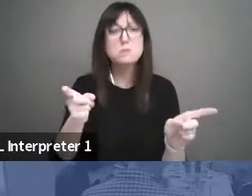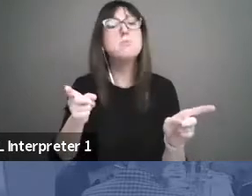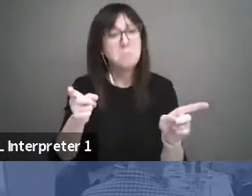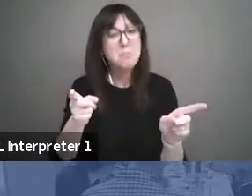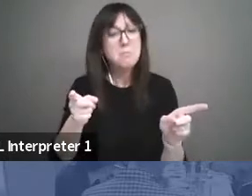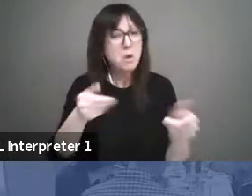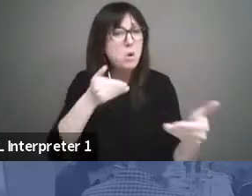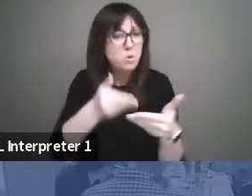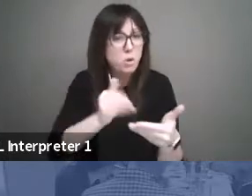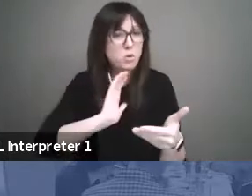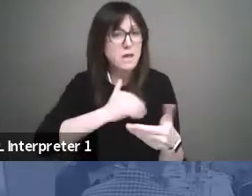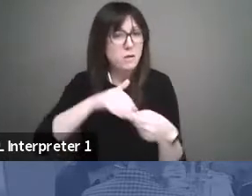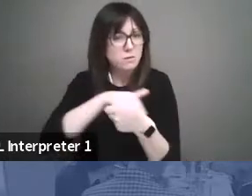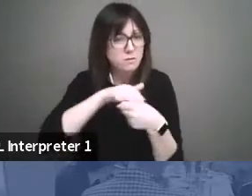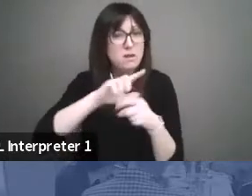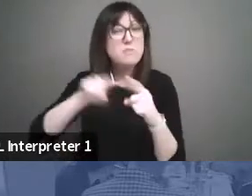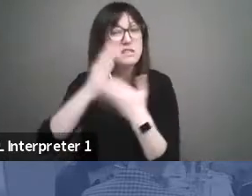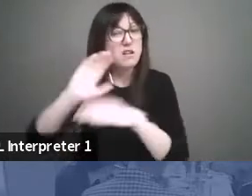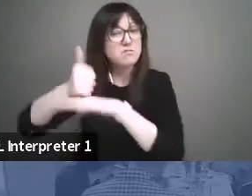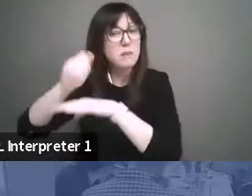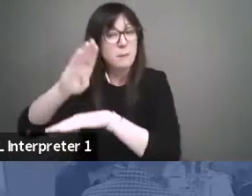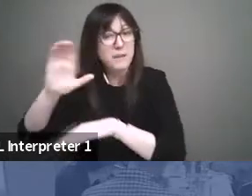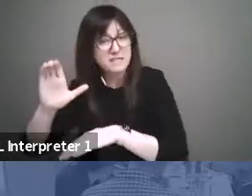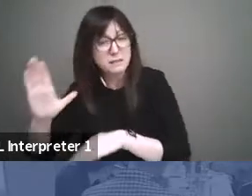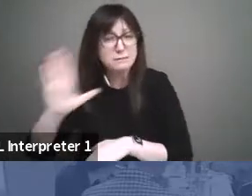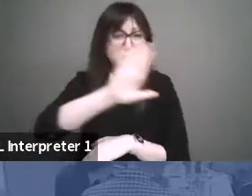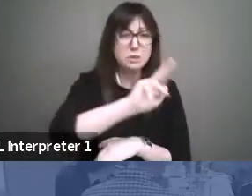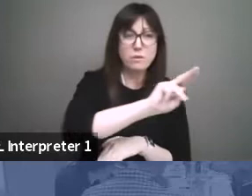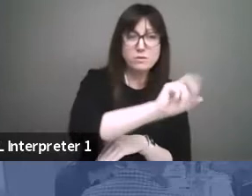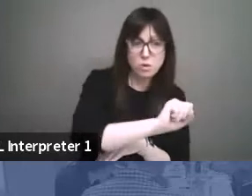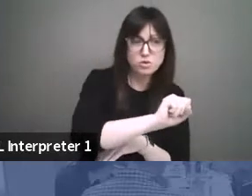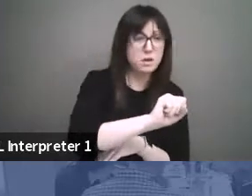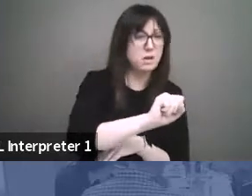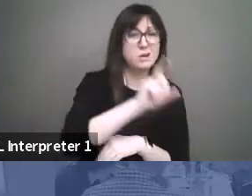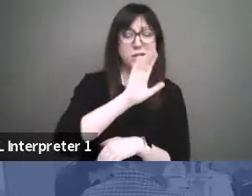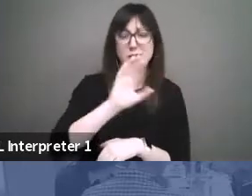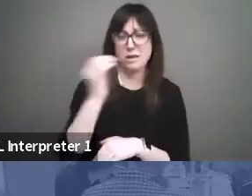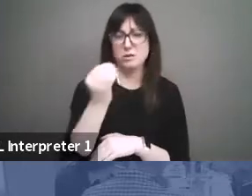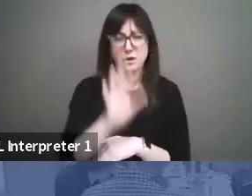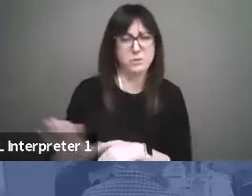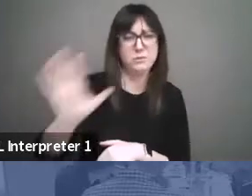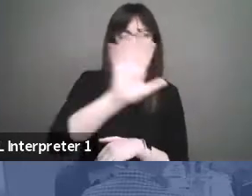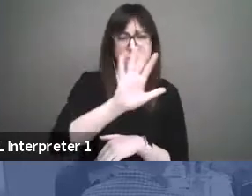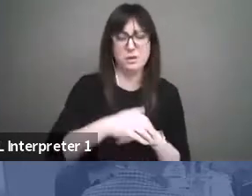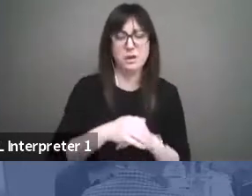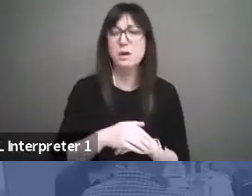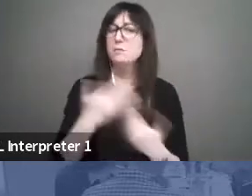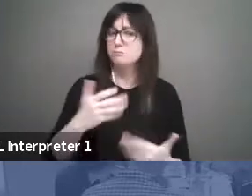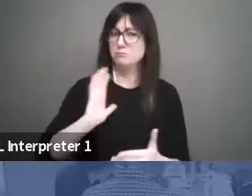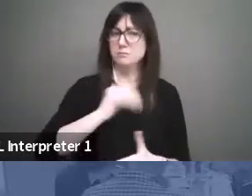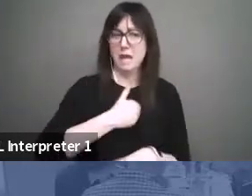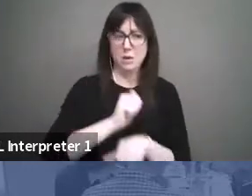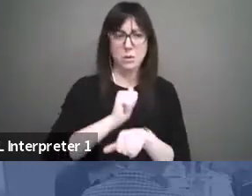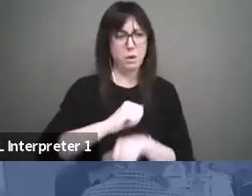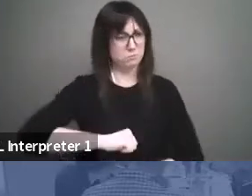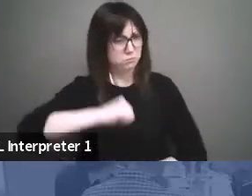by, we do have clients in BC, all the way to Nova Scotia, and all throughout Ontario. And we're really proud of the work we do with our